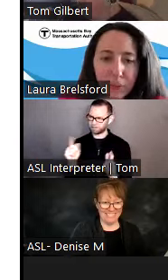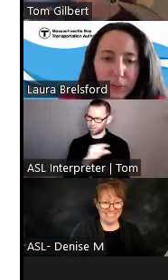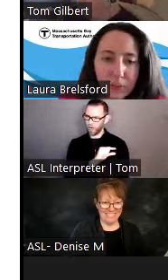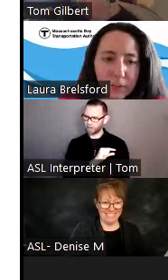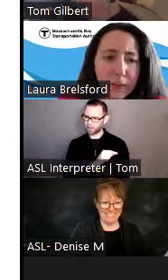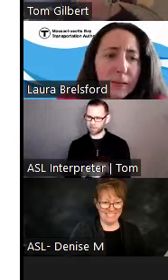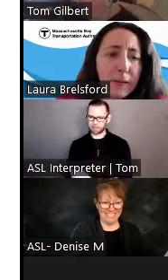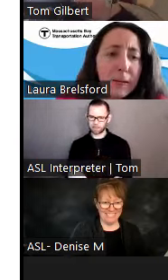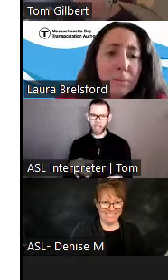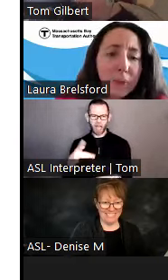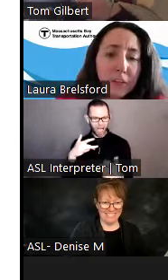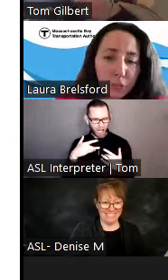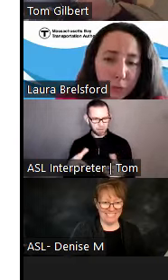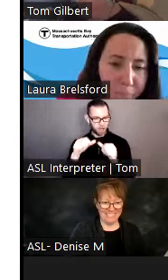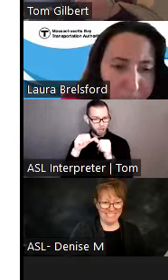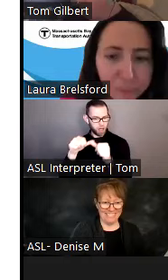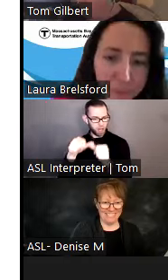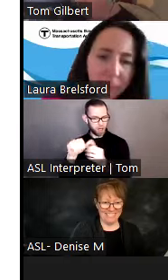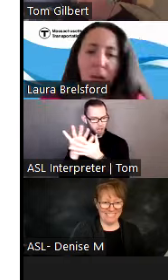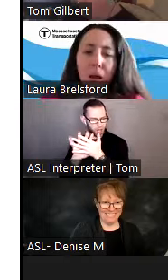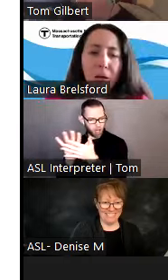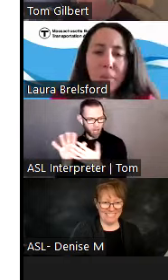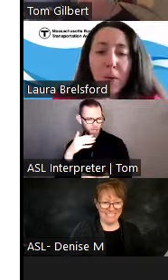persistence with this issue?